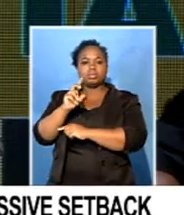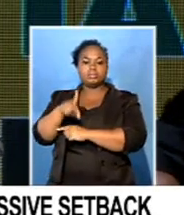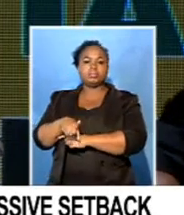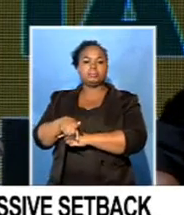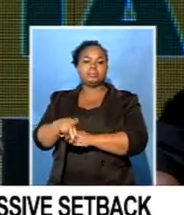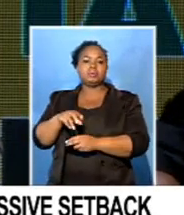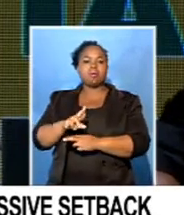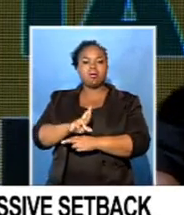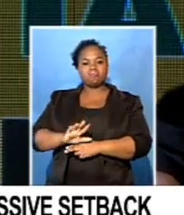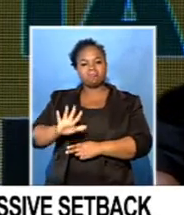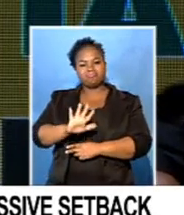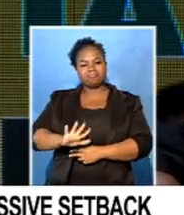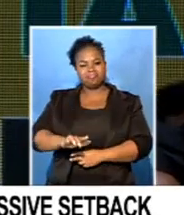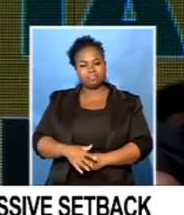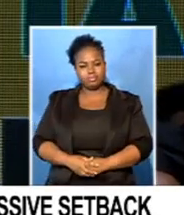Democratic Revolution.